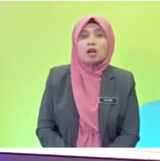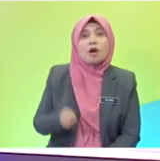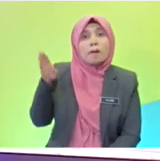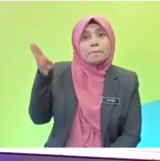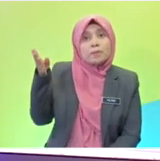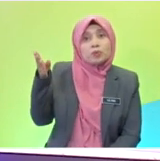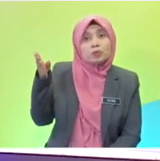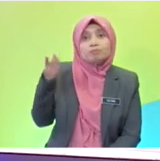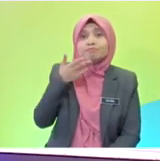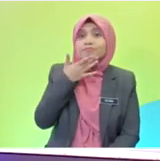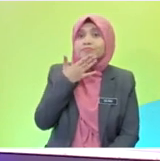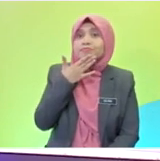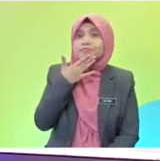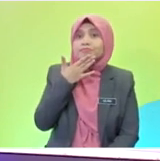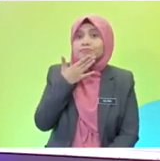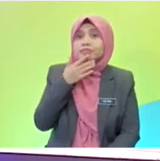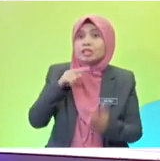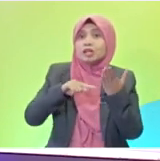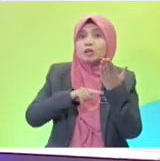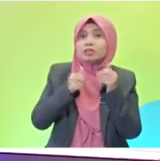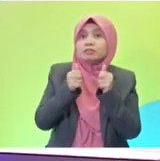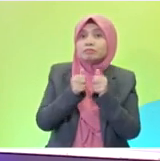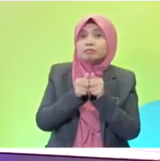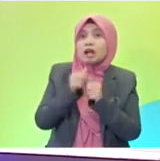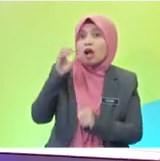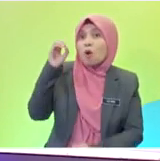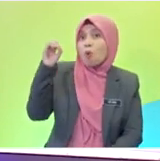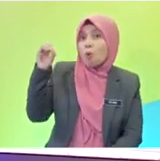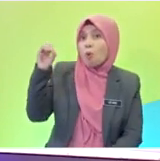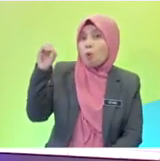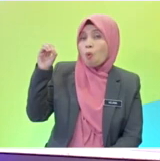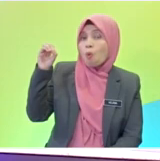in color. Okay. And it starts with the letter O.